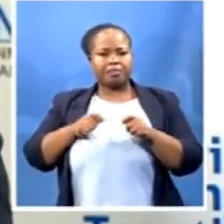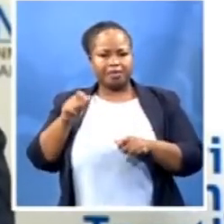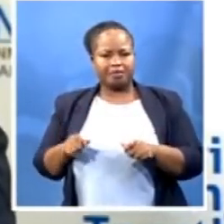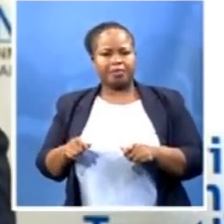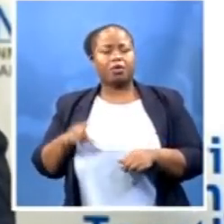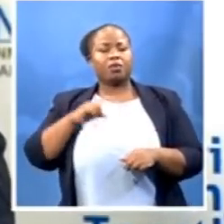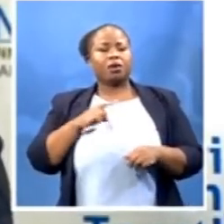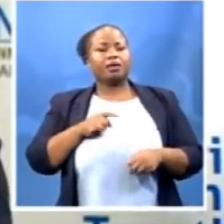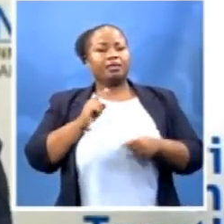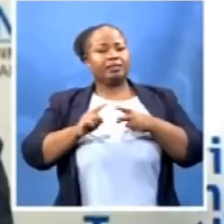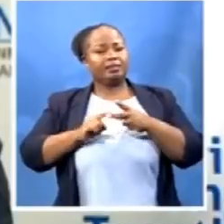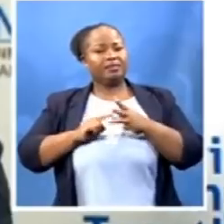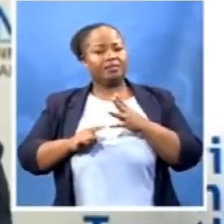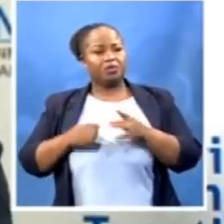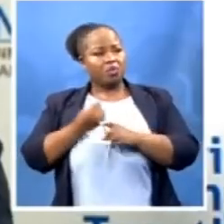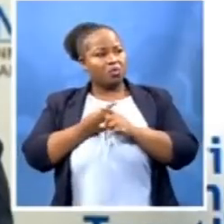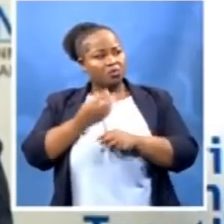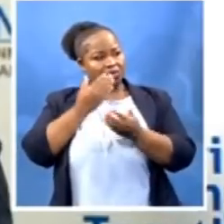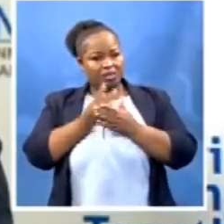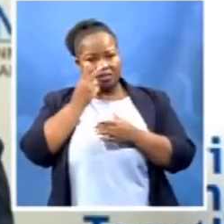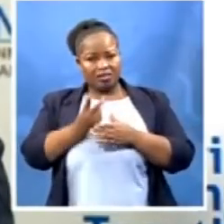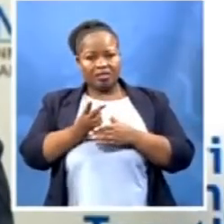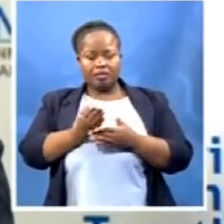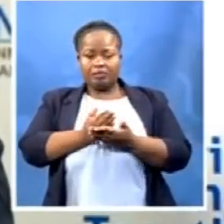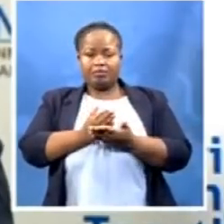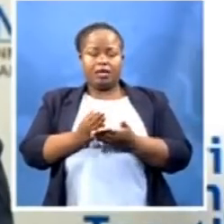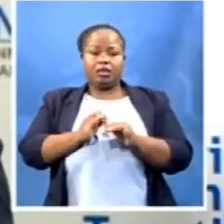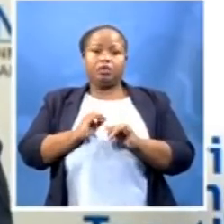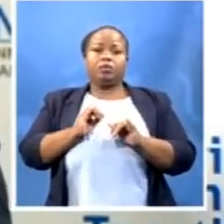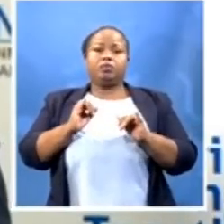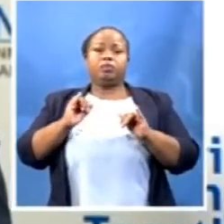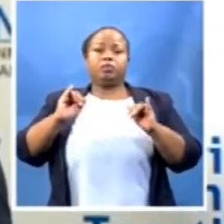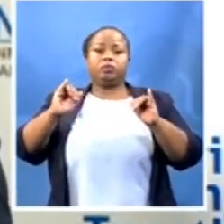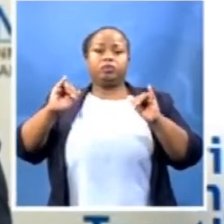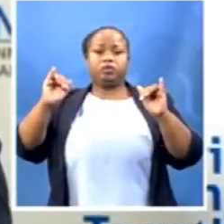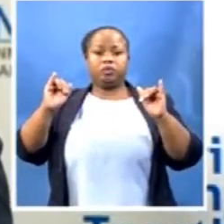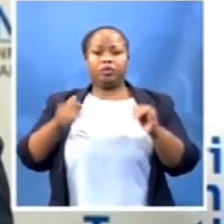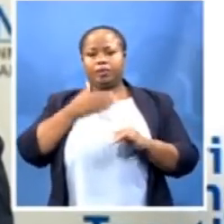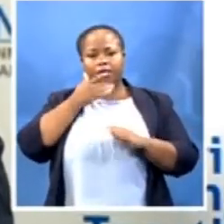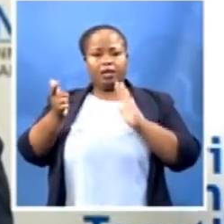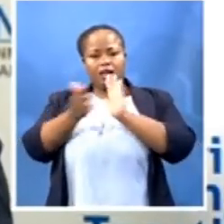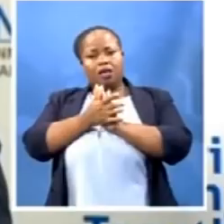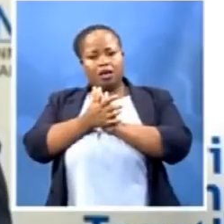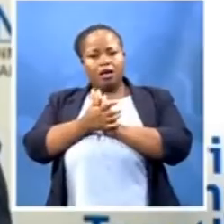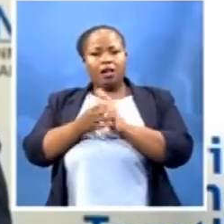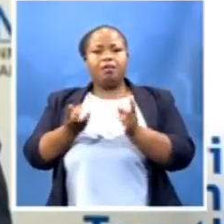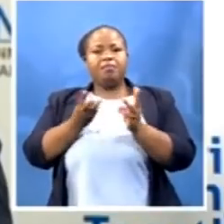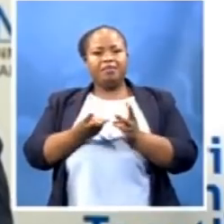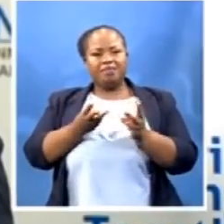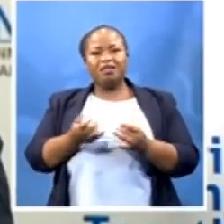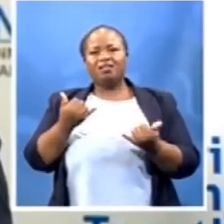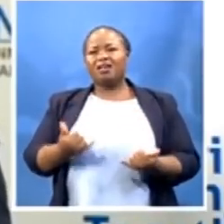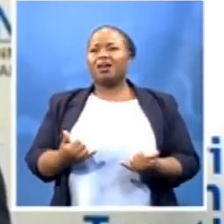mischievously fueling these illegal invasions and sabotaging the development work of government. And